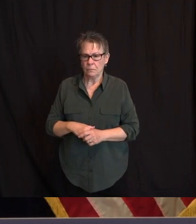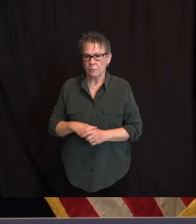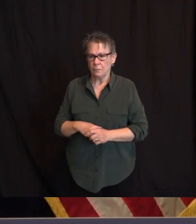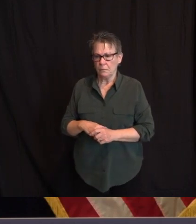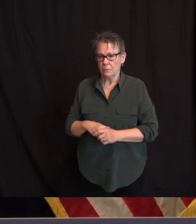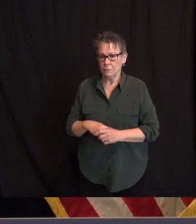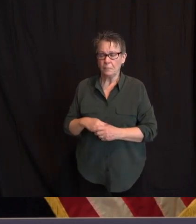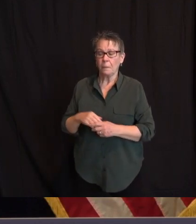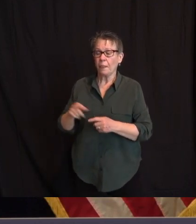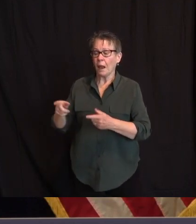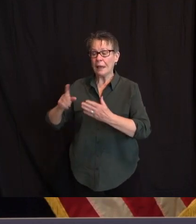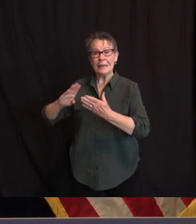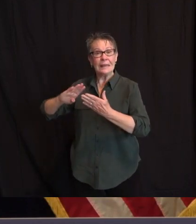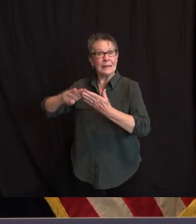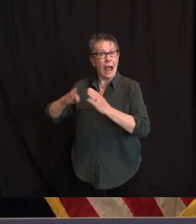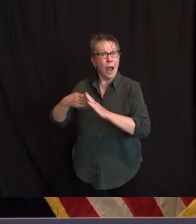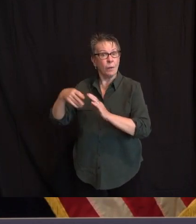so